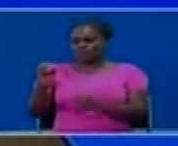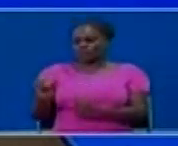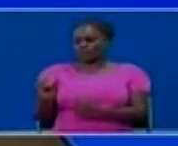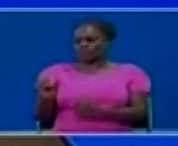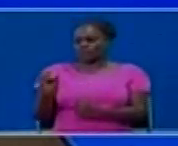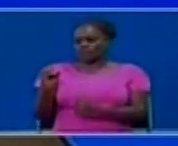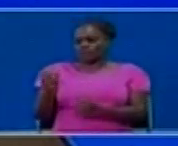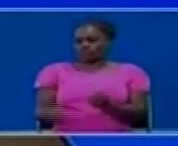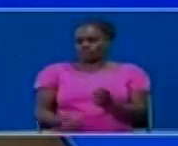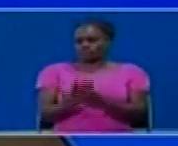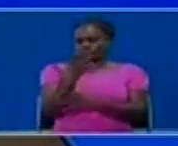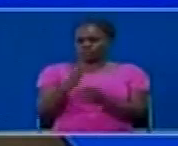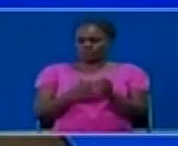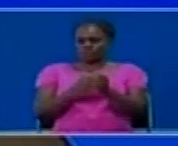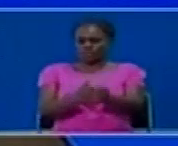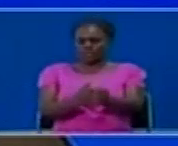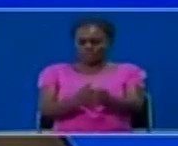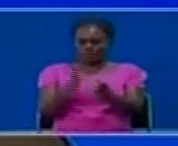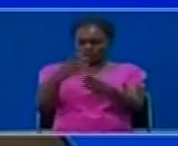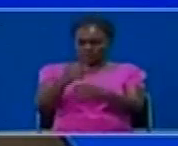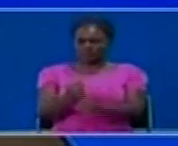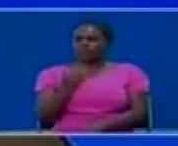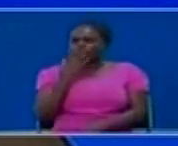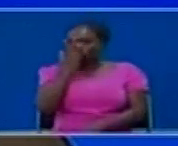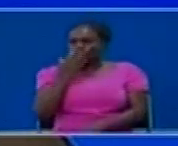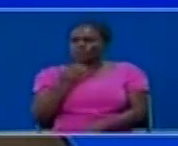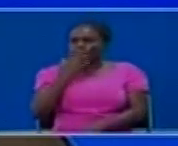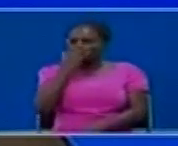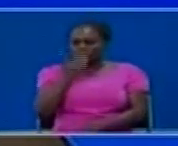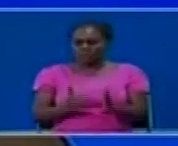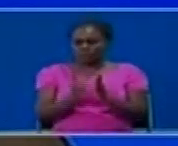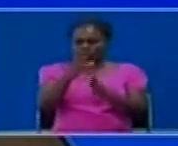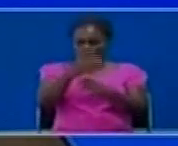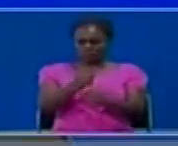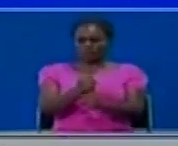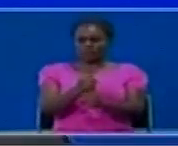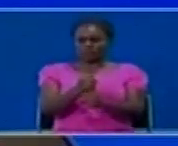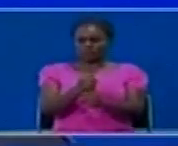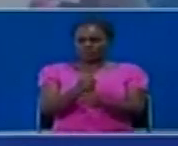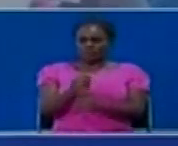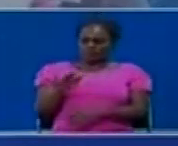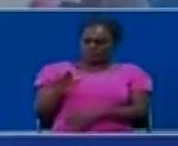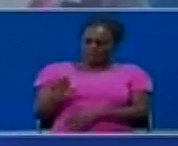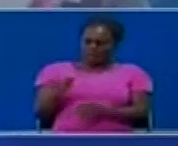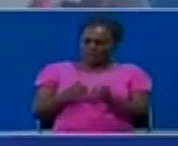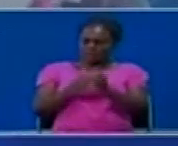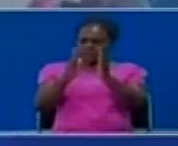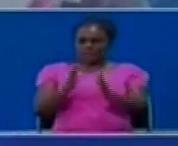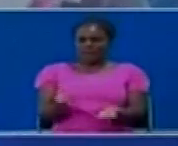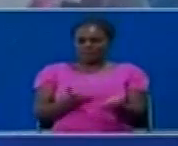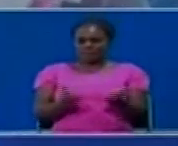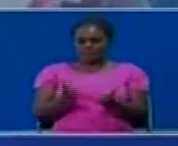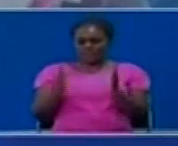the founder of Kenya's leading flower exporting company, Osarian Development Company Limited. He was one of the leading